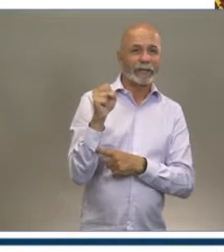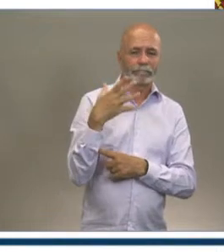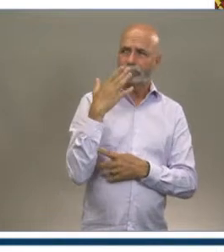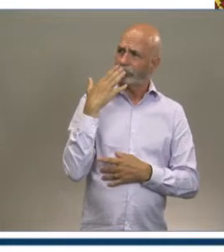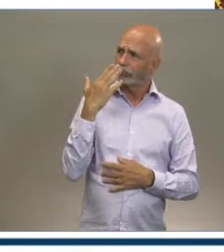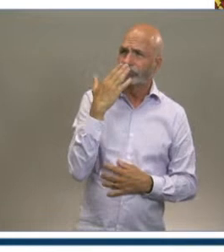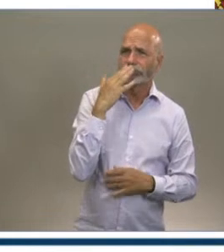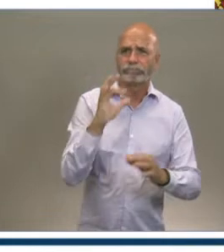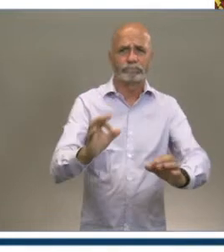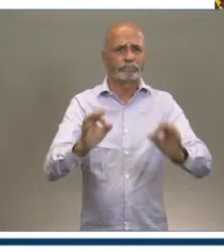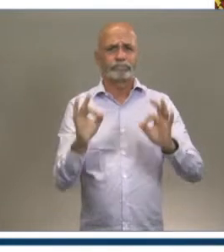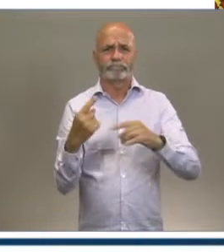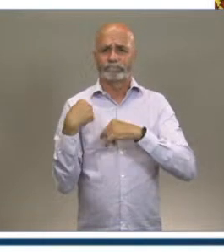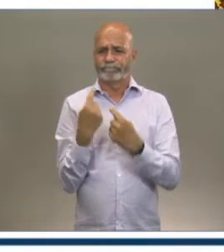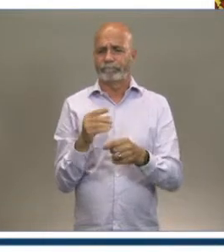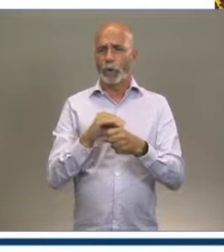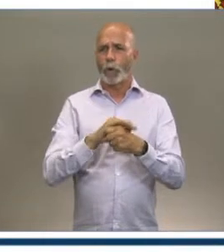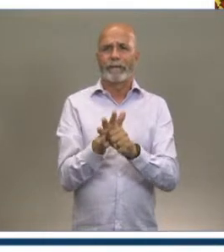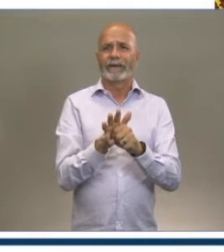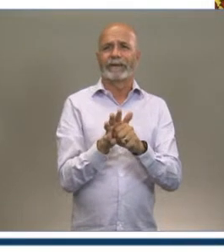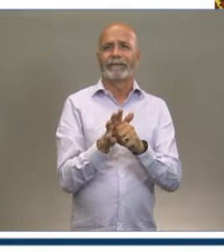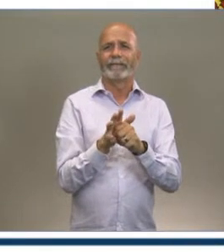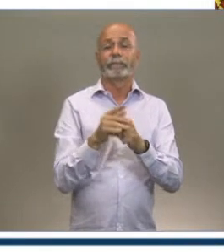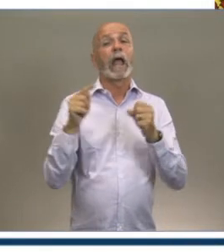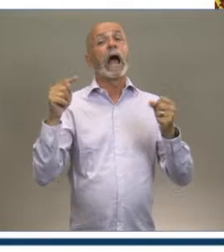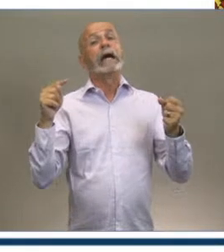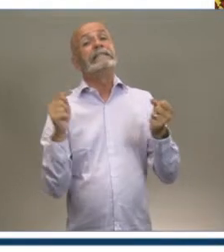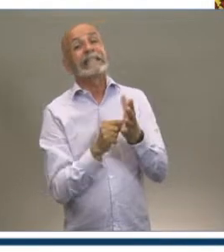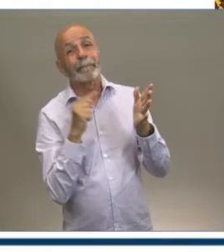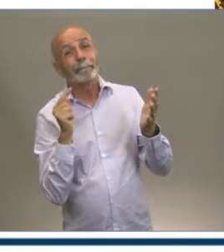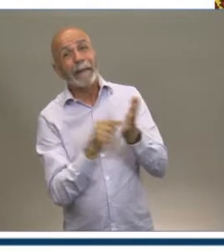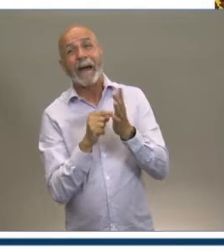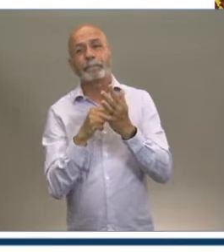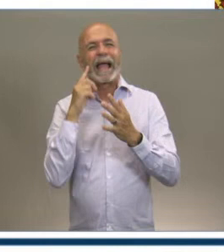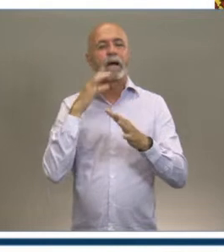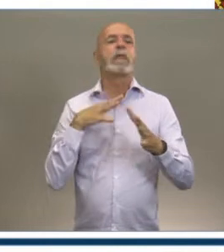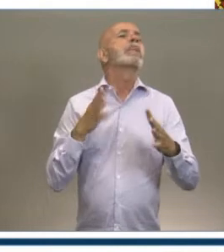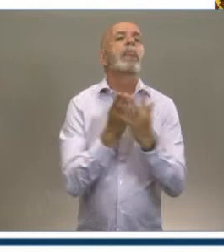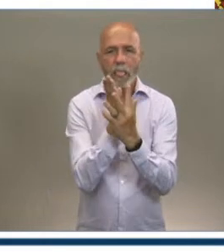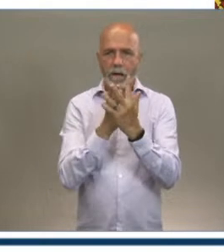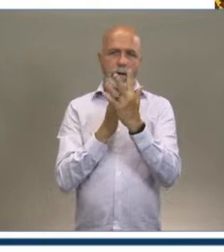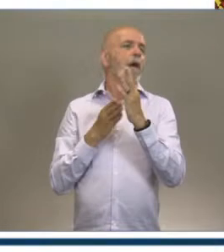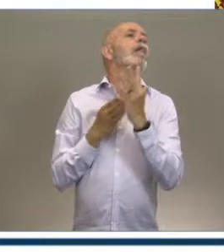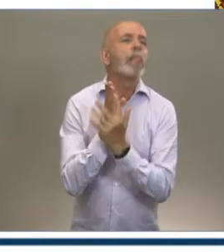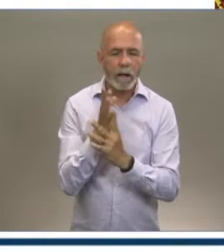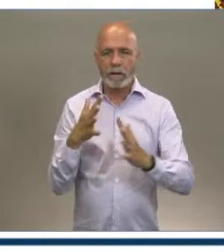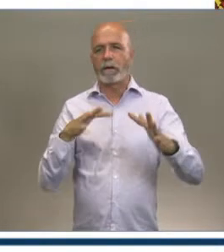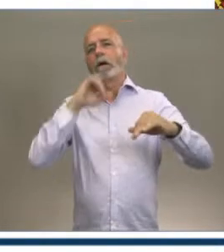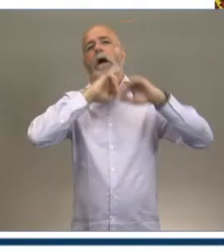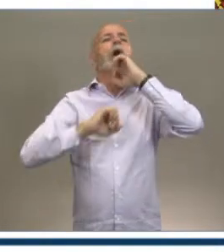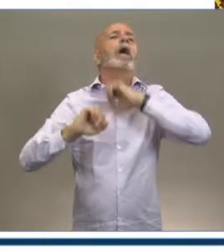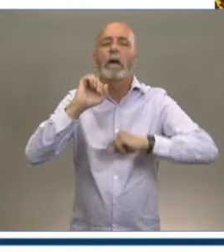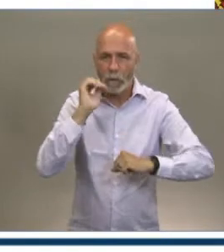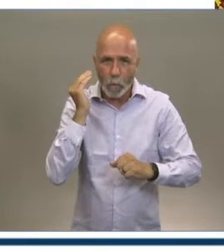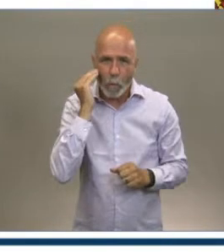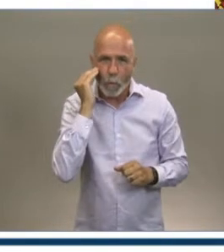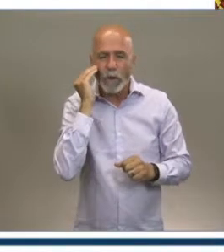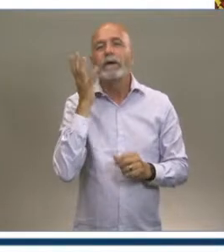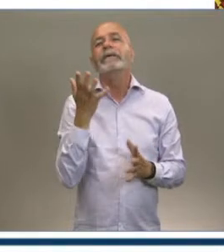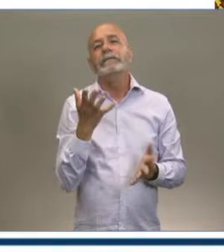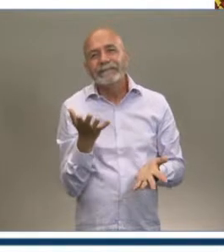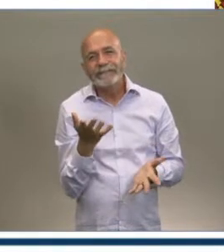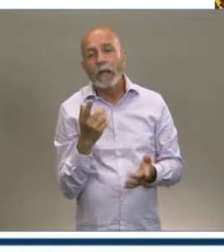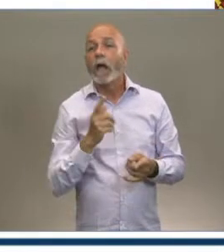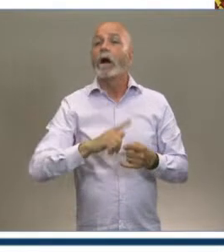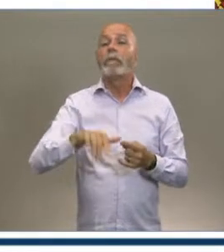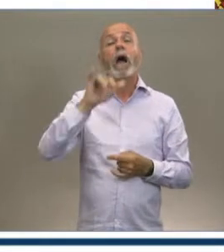haven't done everything right, you said. Just wondering, what would you what would you differently? Sorry, what would you do